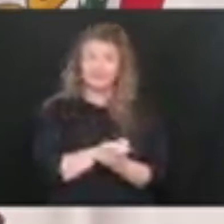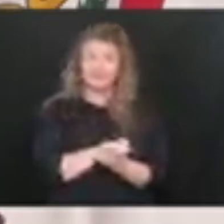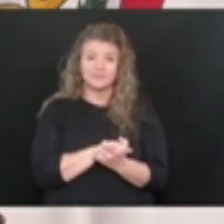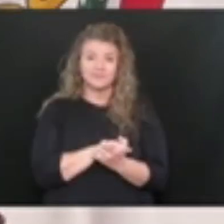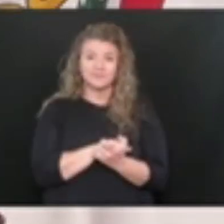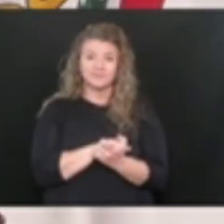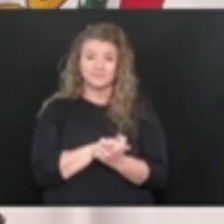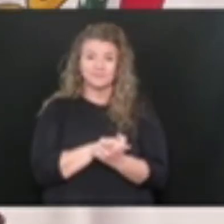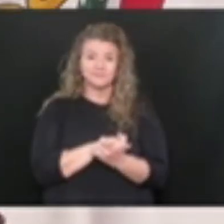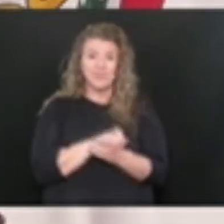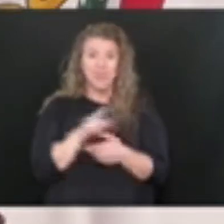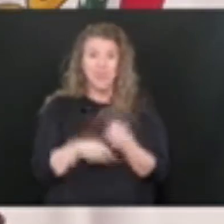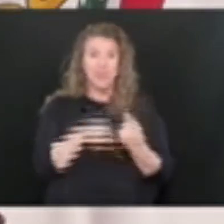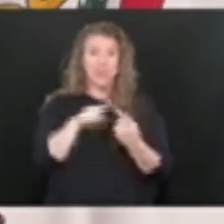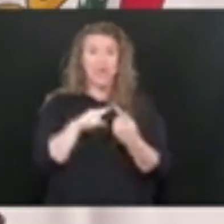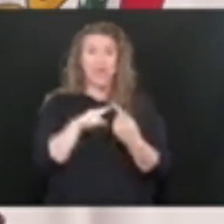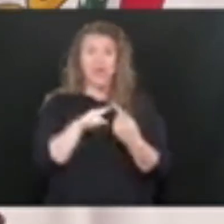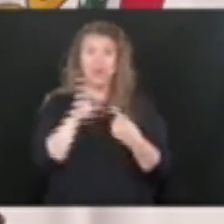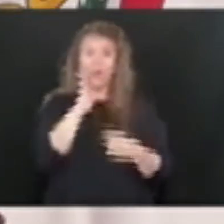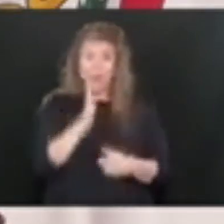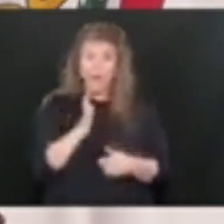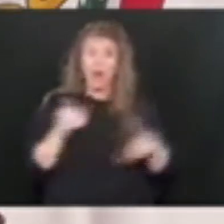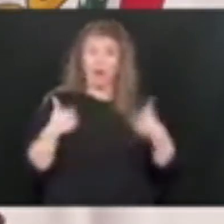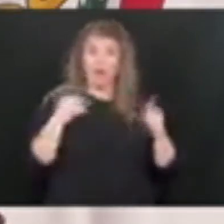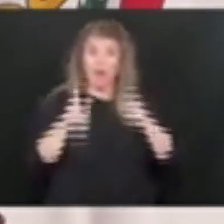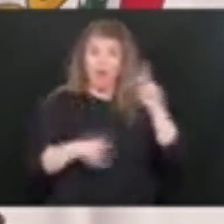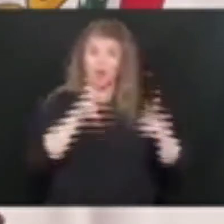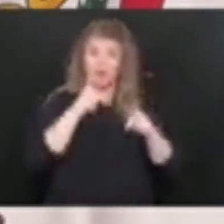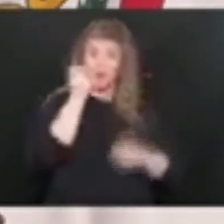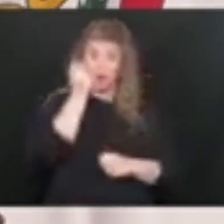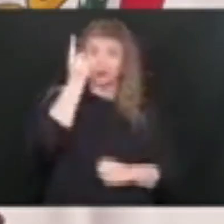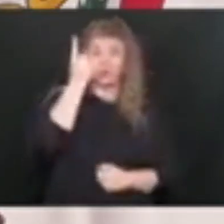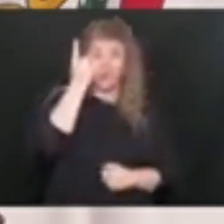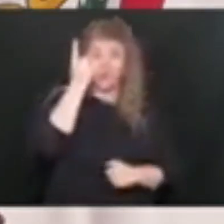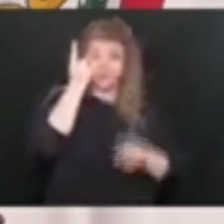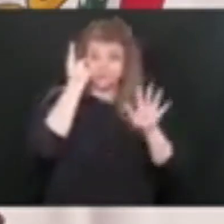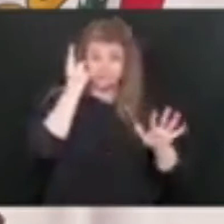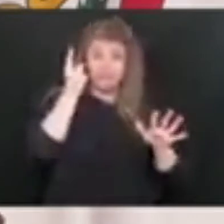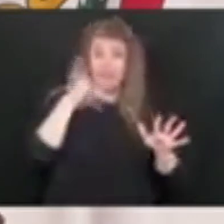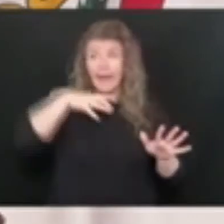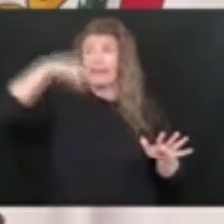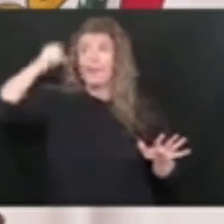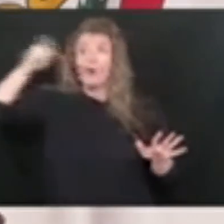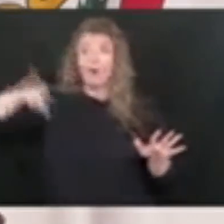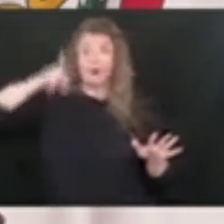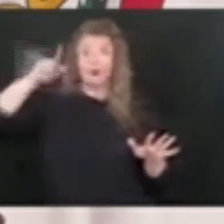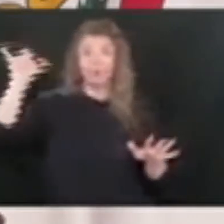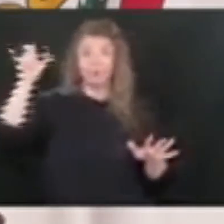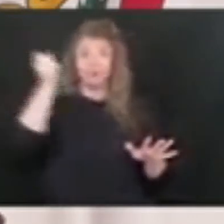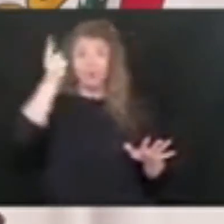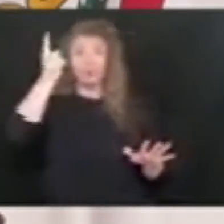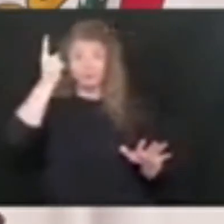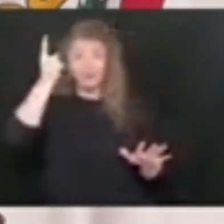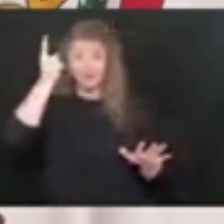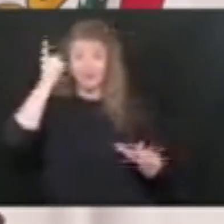When are our young people going to realize, and when are our older people going to realize just